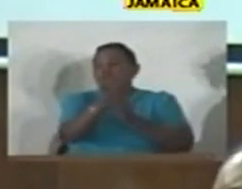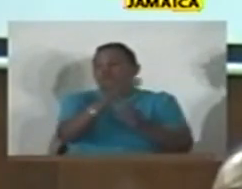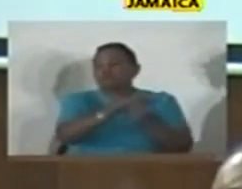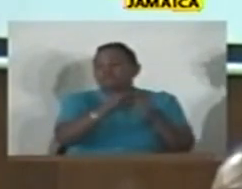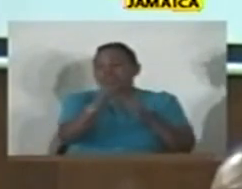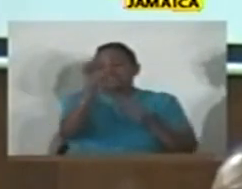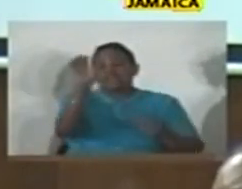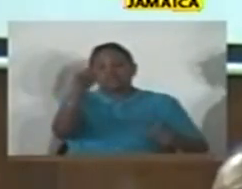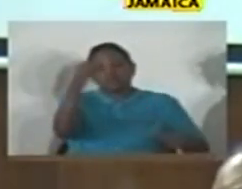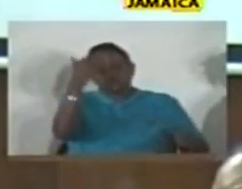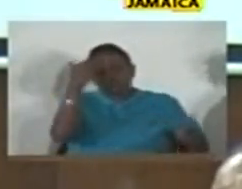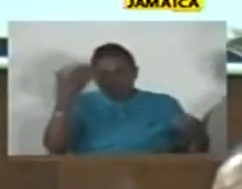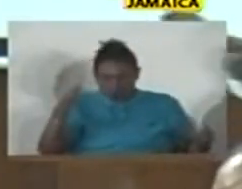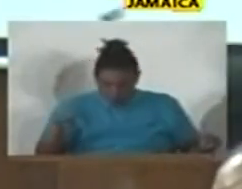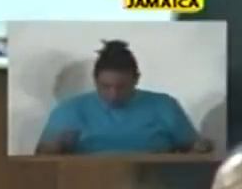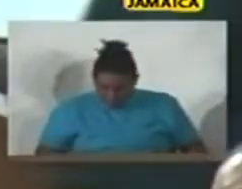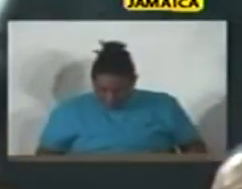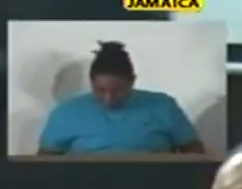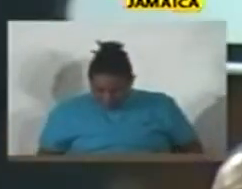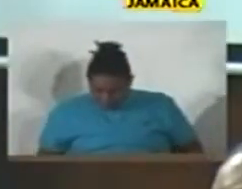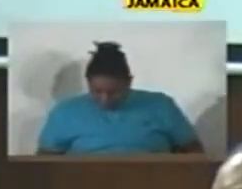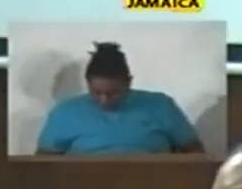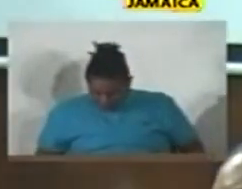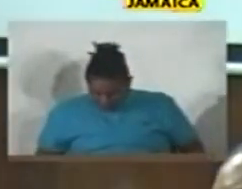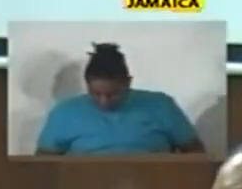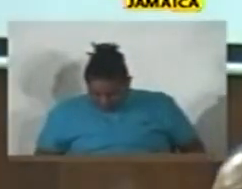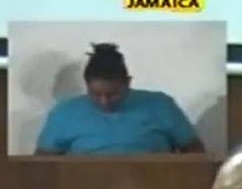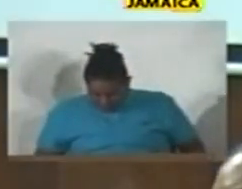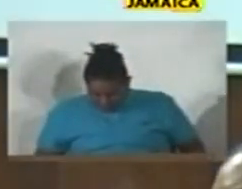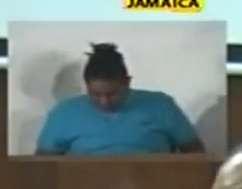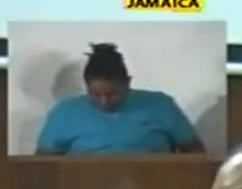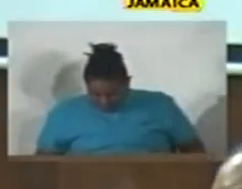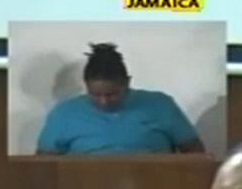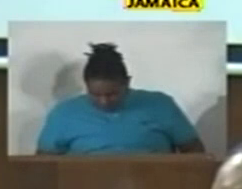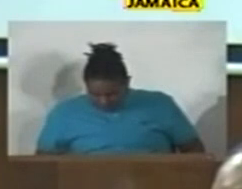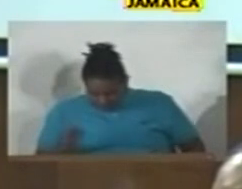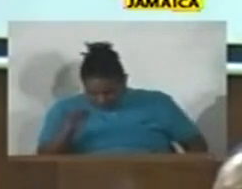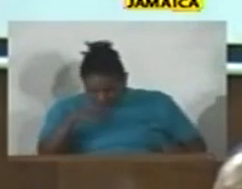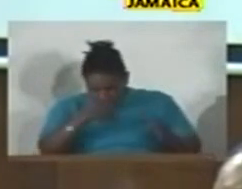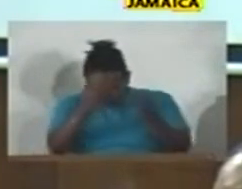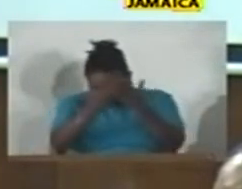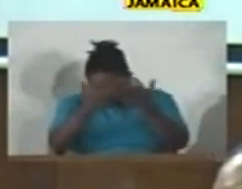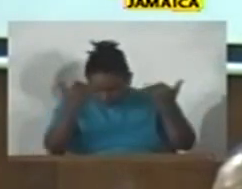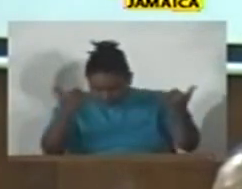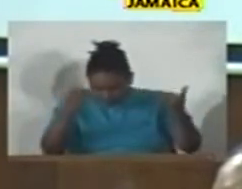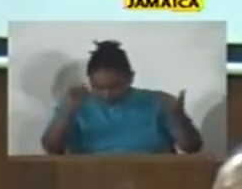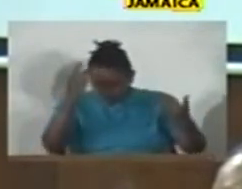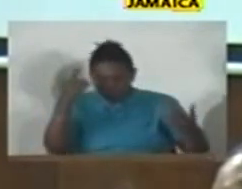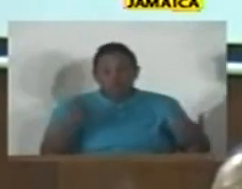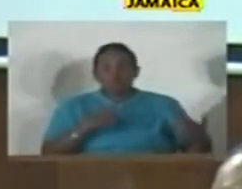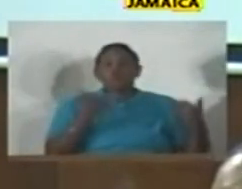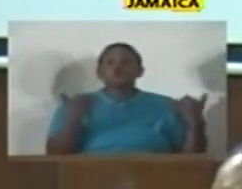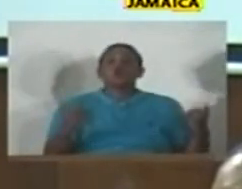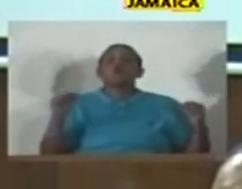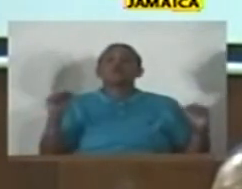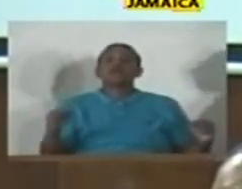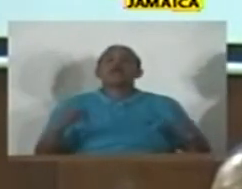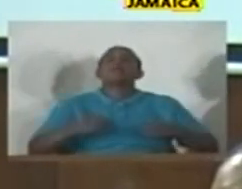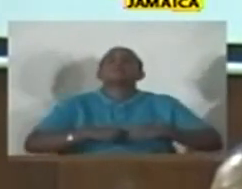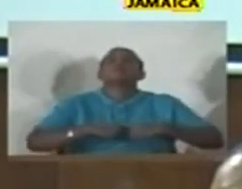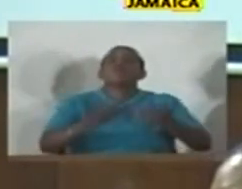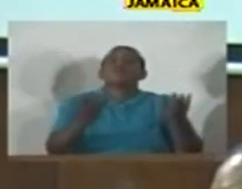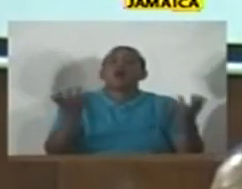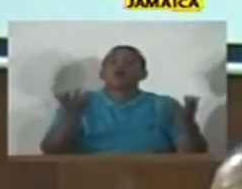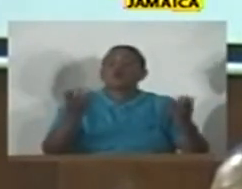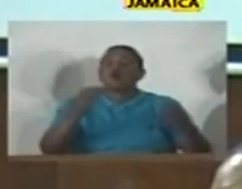are well aware of the program. So that is where we are going to go. And so that is why we can now provide